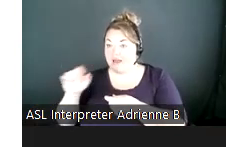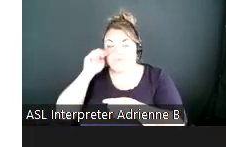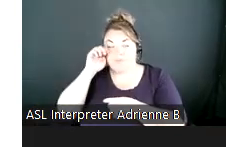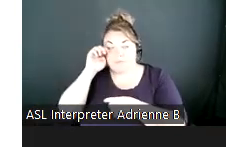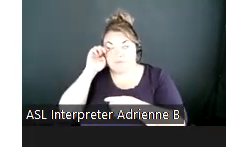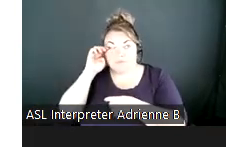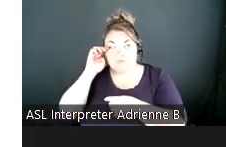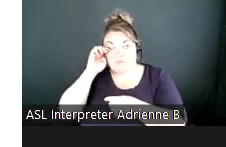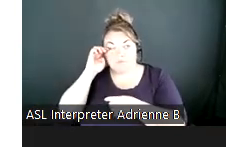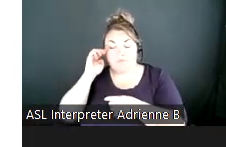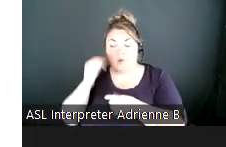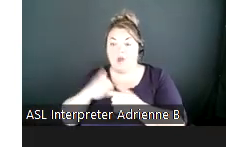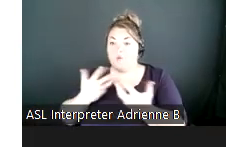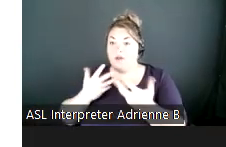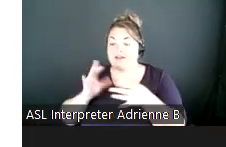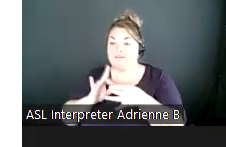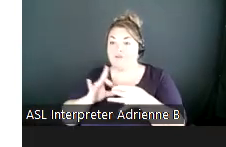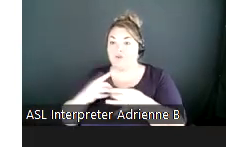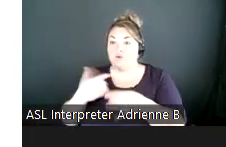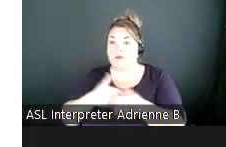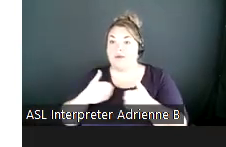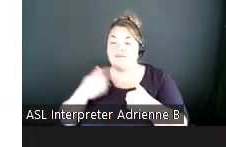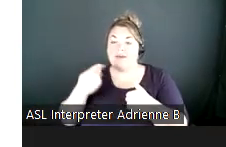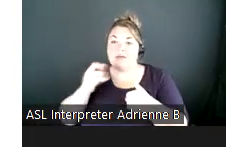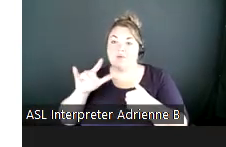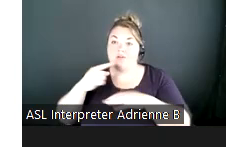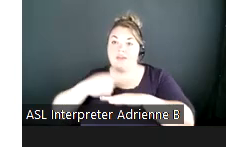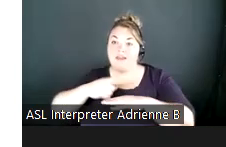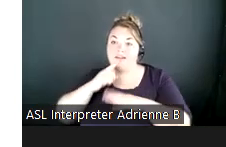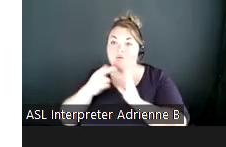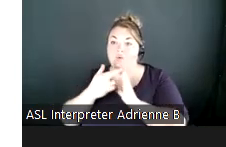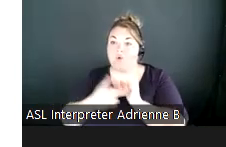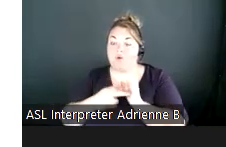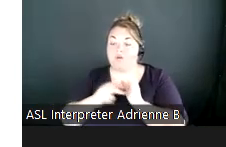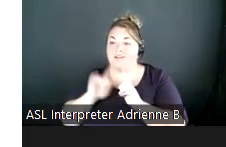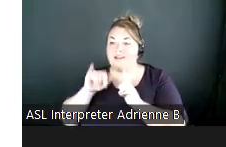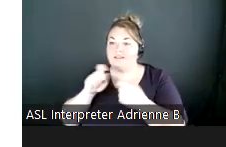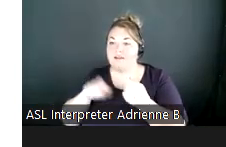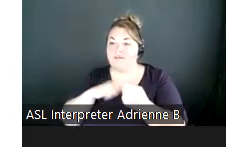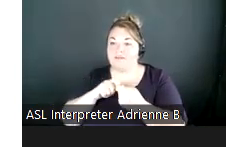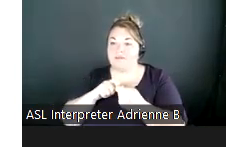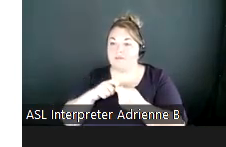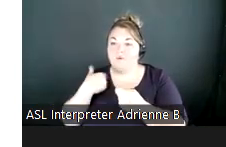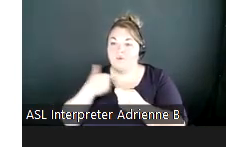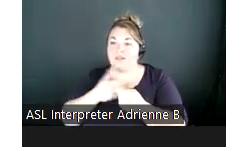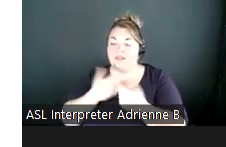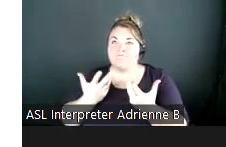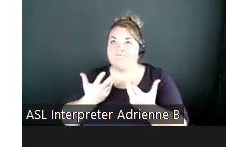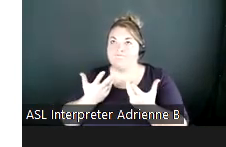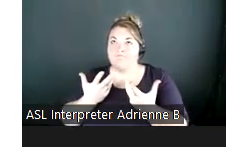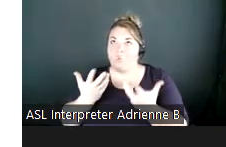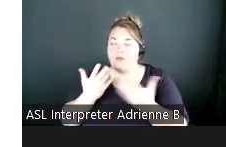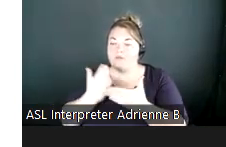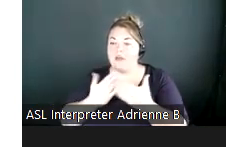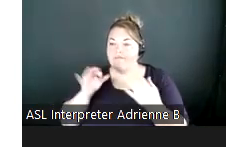wanted to mention that we do have this April date in the rules, but this is something we specifically would like some feedback on